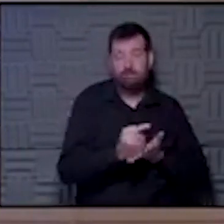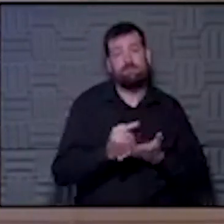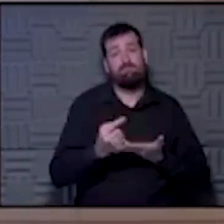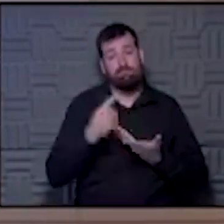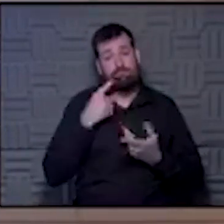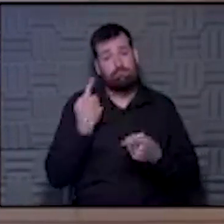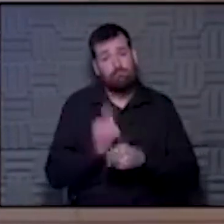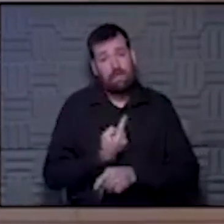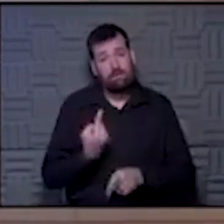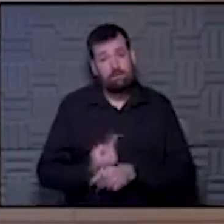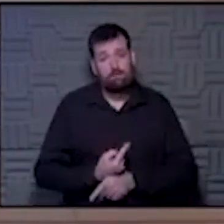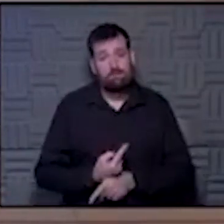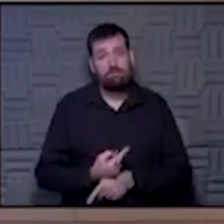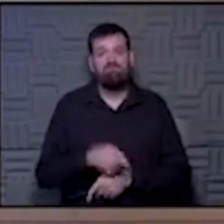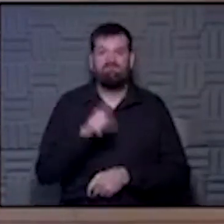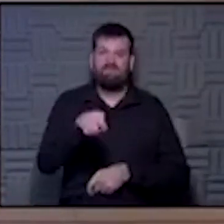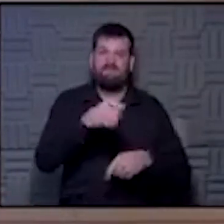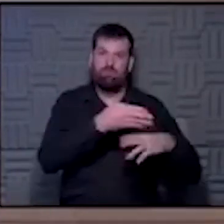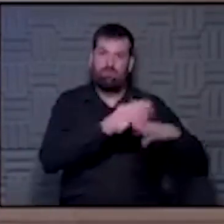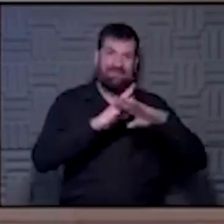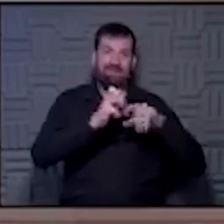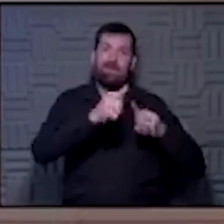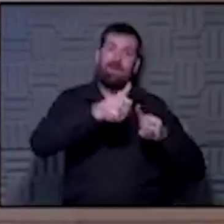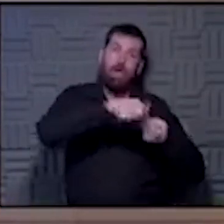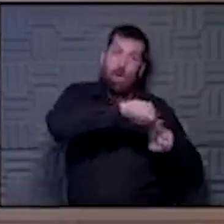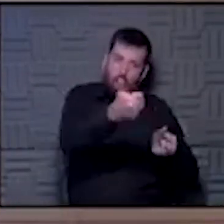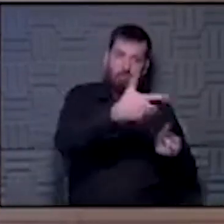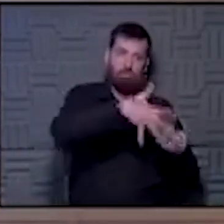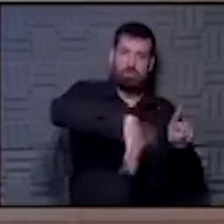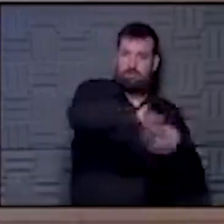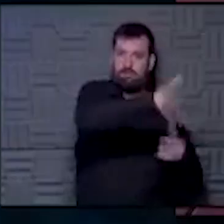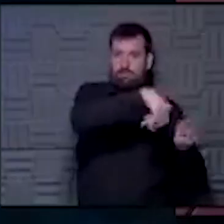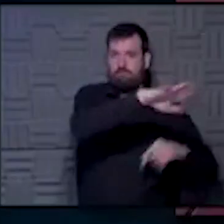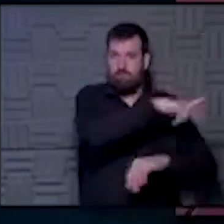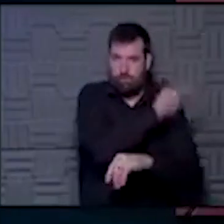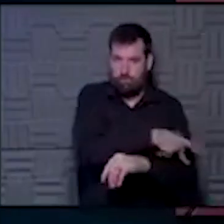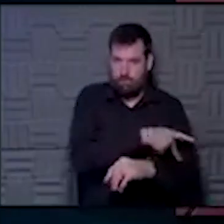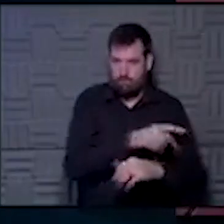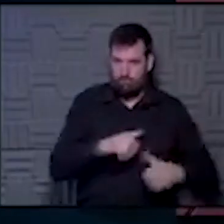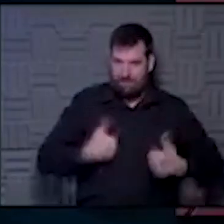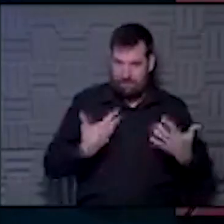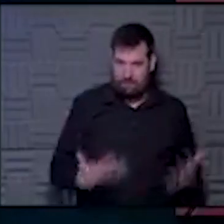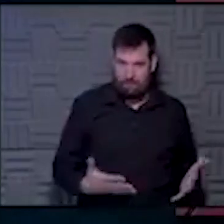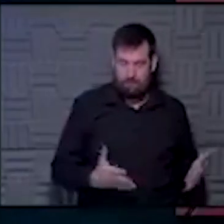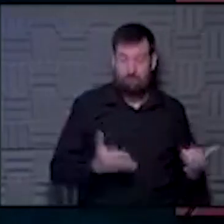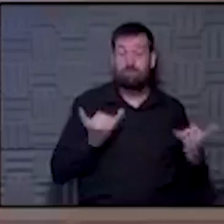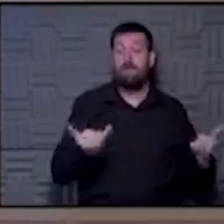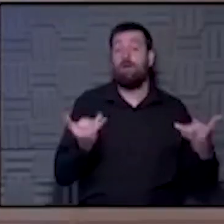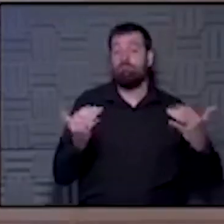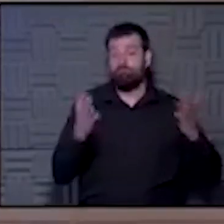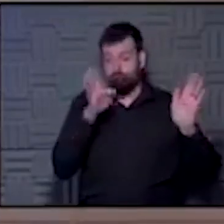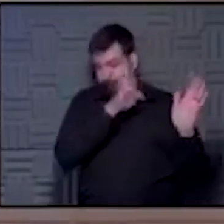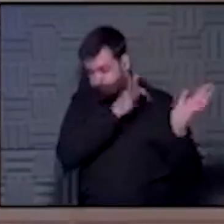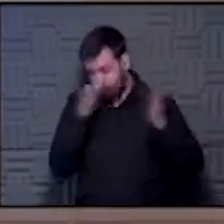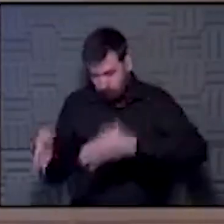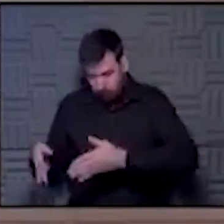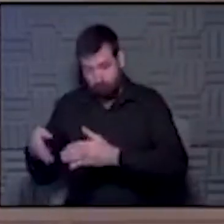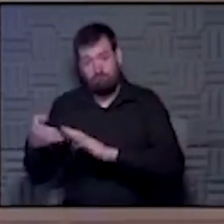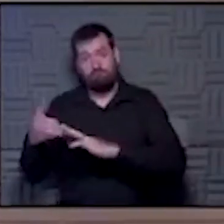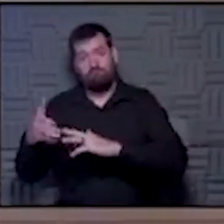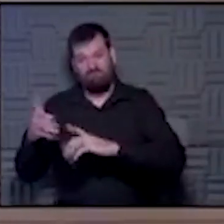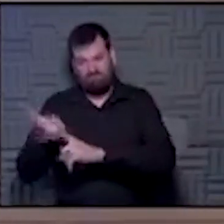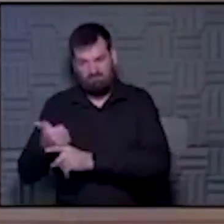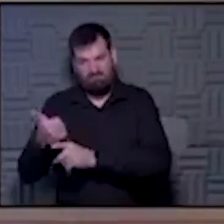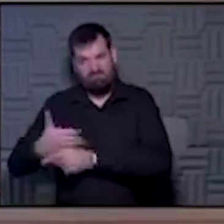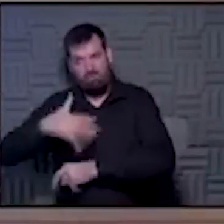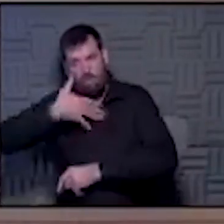thing to do because we really need to protect the other residents and patients in the building. From the standpoint of those older adults living at home